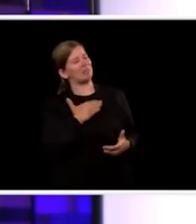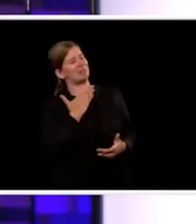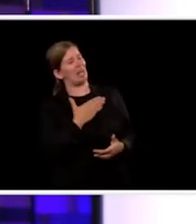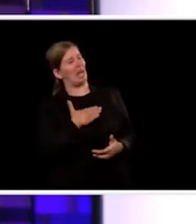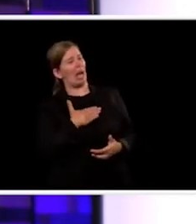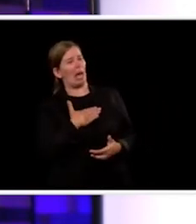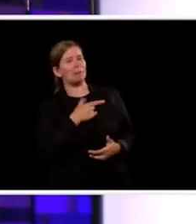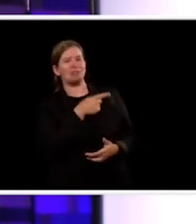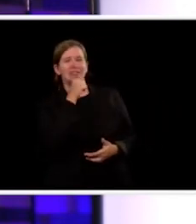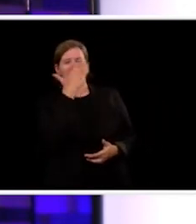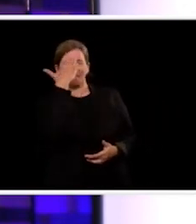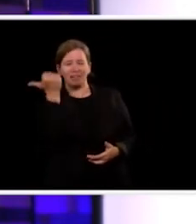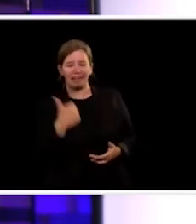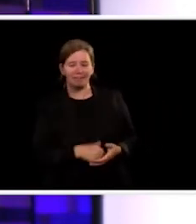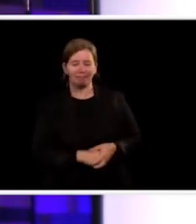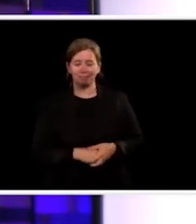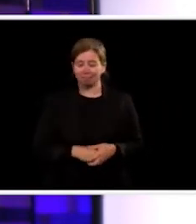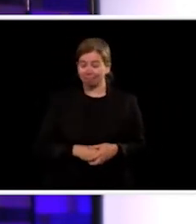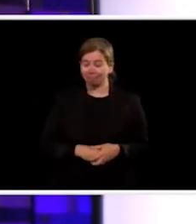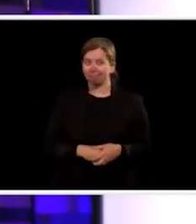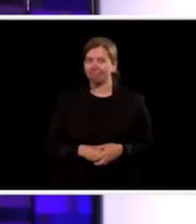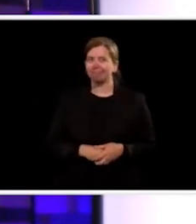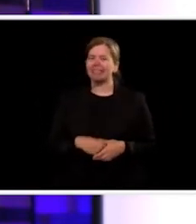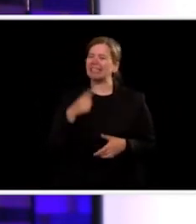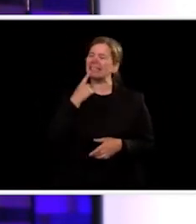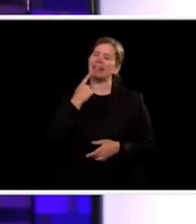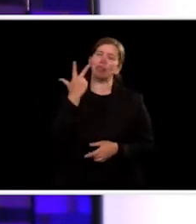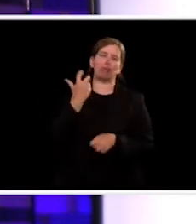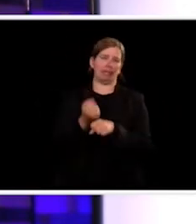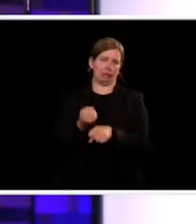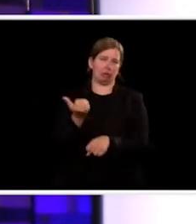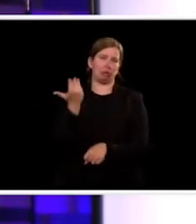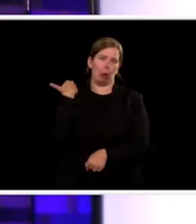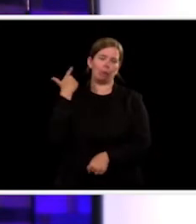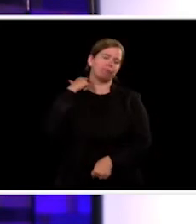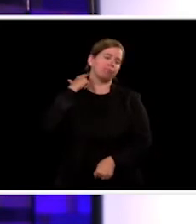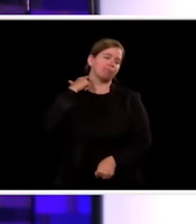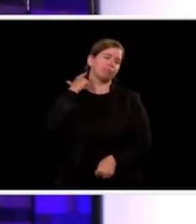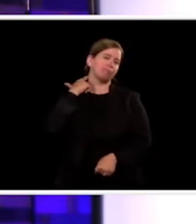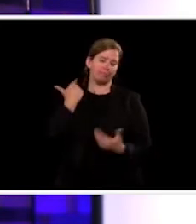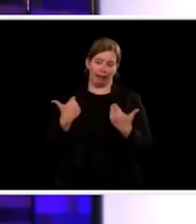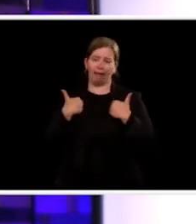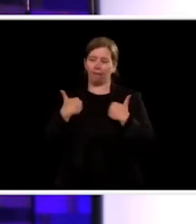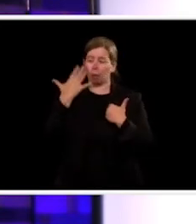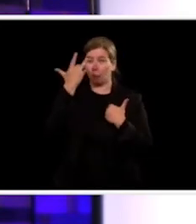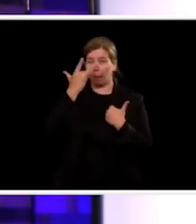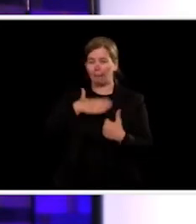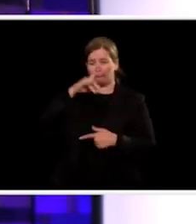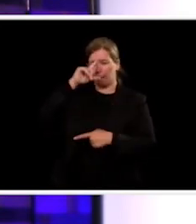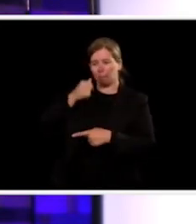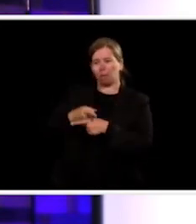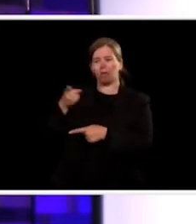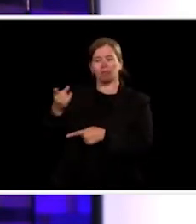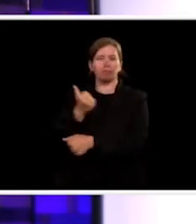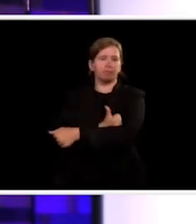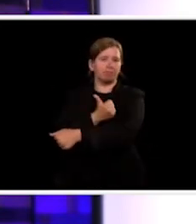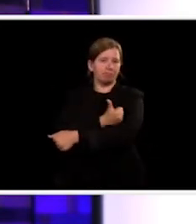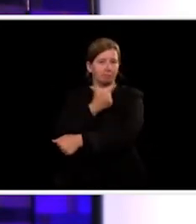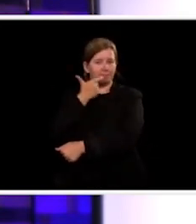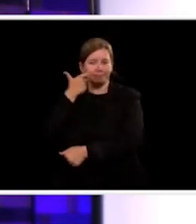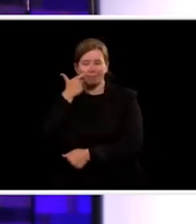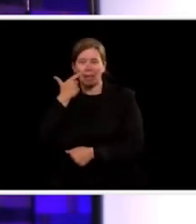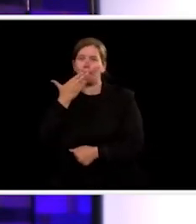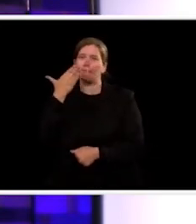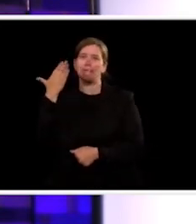was not forgotten. "I got this 3 years ago," she says, pointing to her neck. "My brother was on opioids and got a